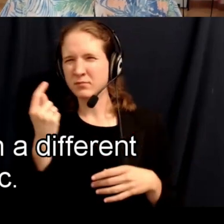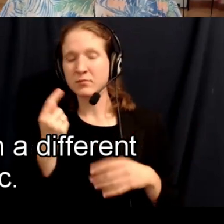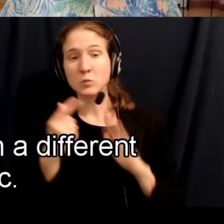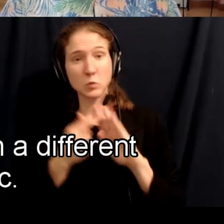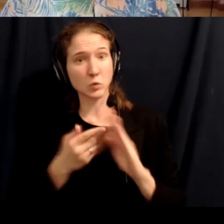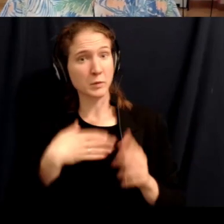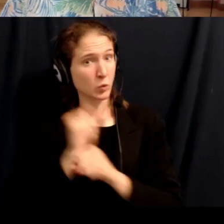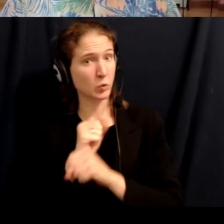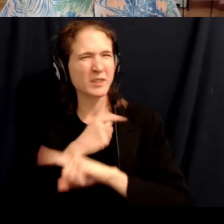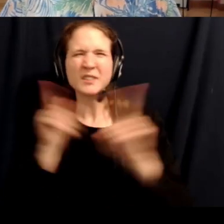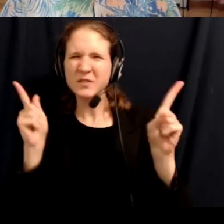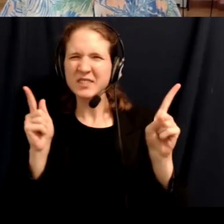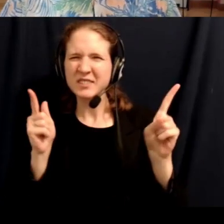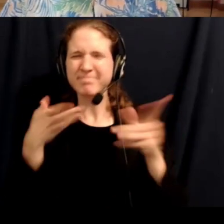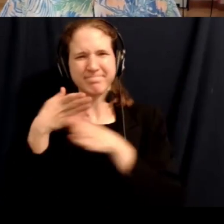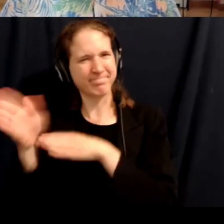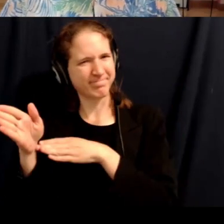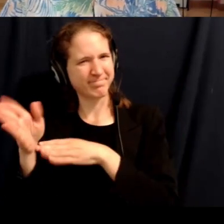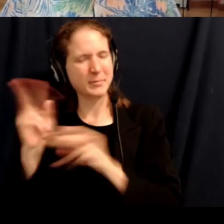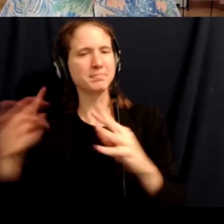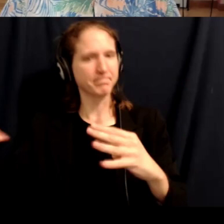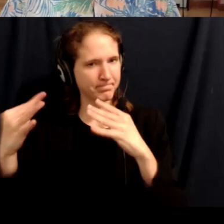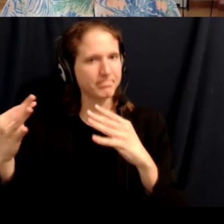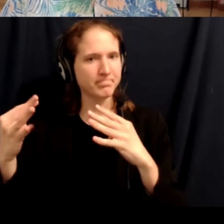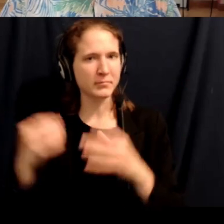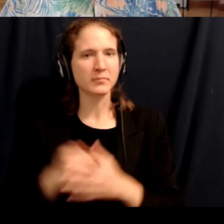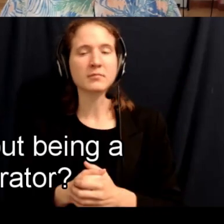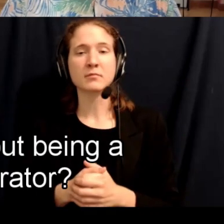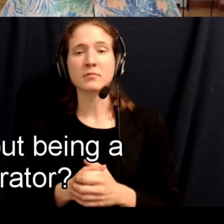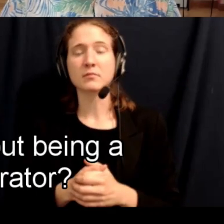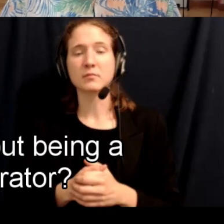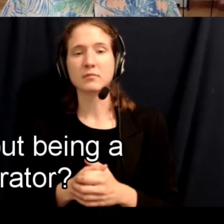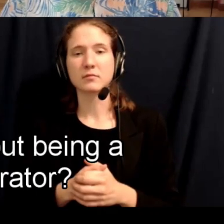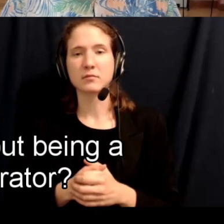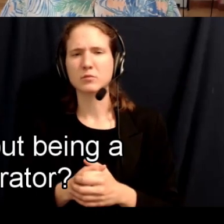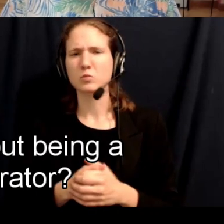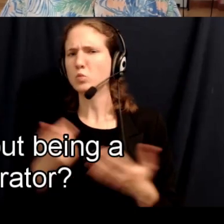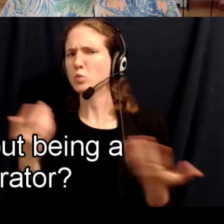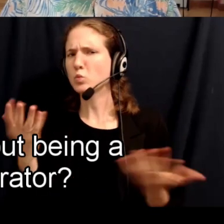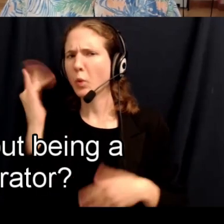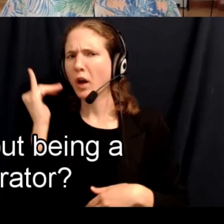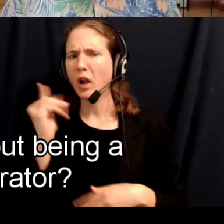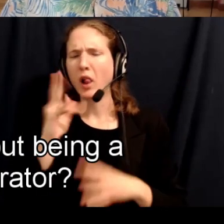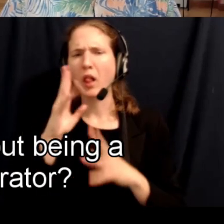way to the public. What what enthralled you about being a